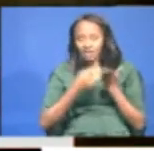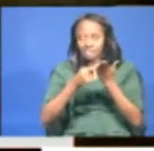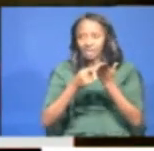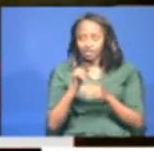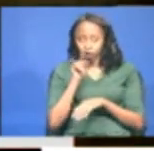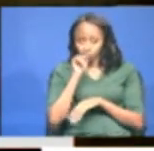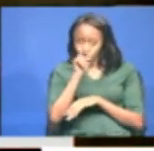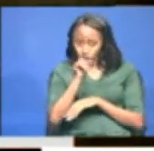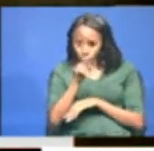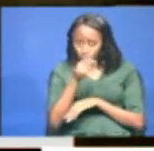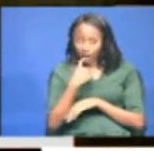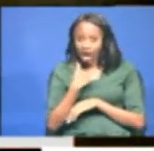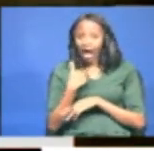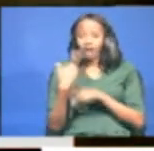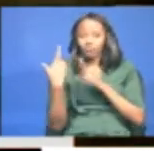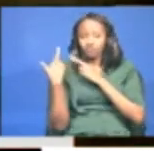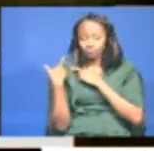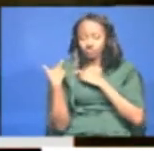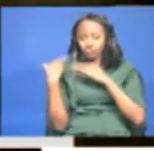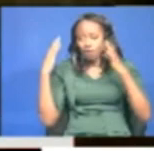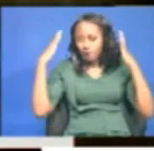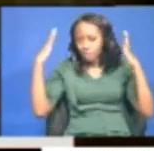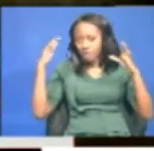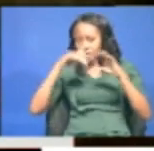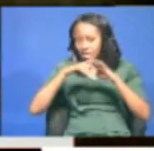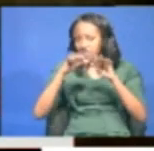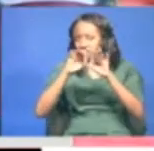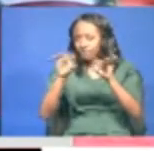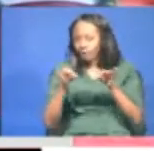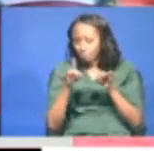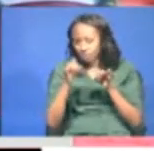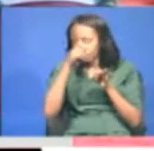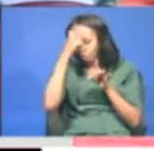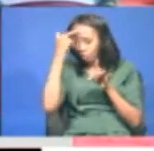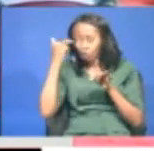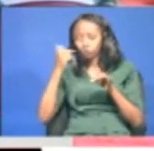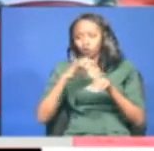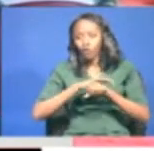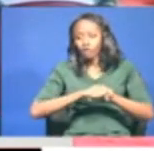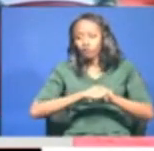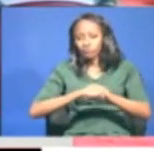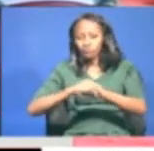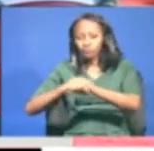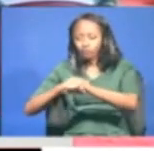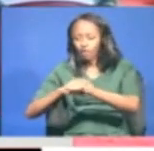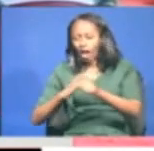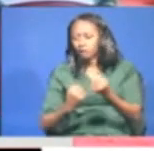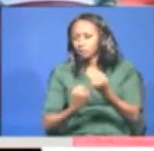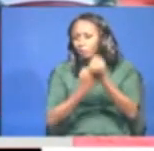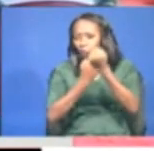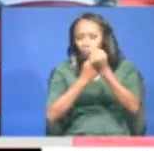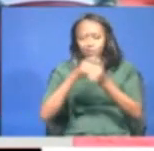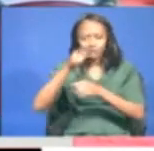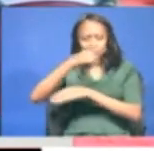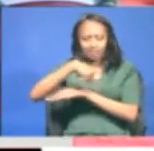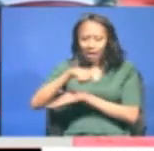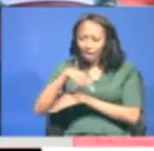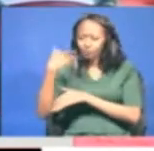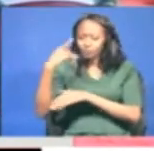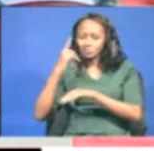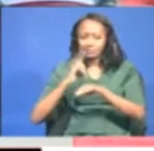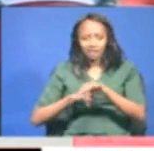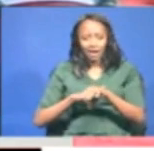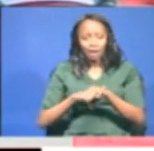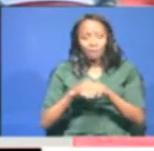you have played in this family, of holding us, holding our hand, always be there with us, I was